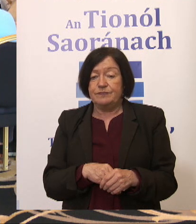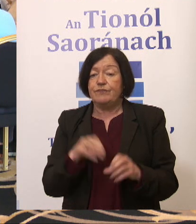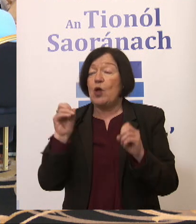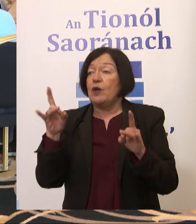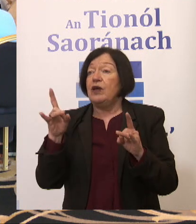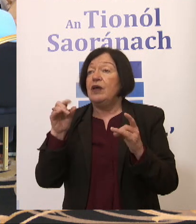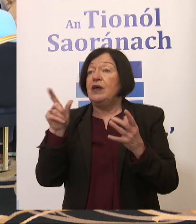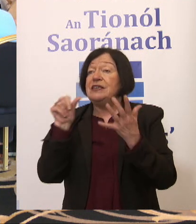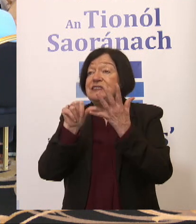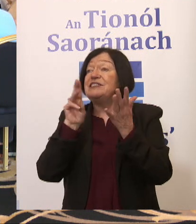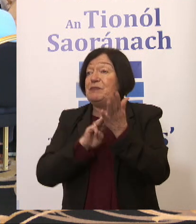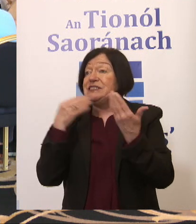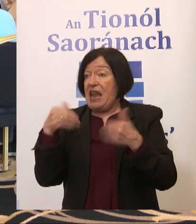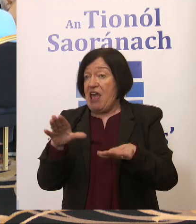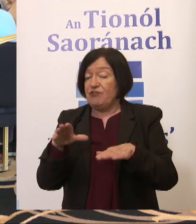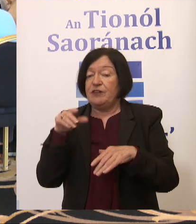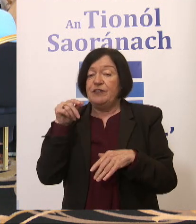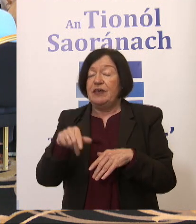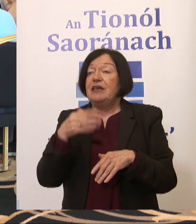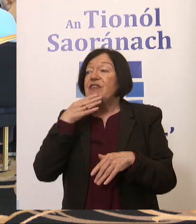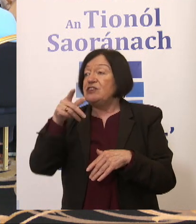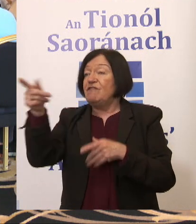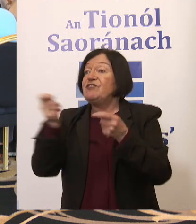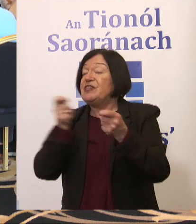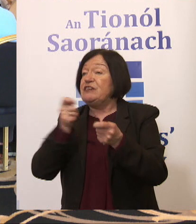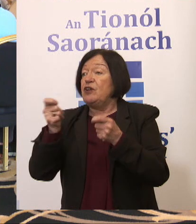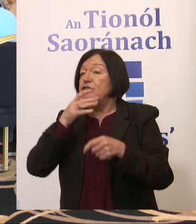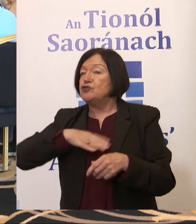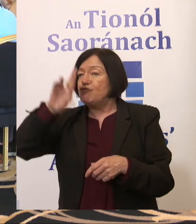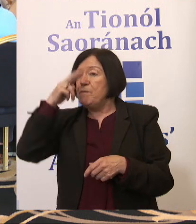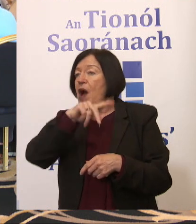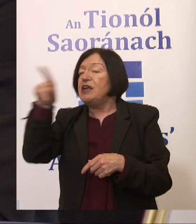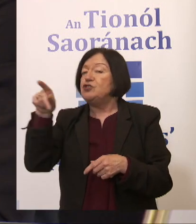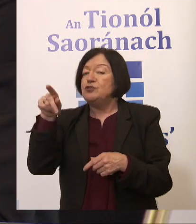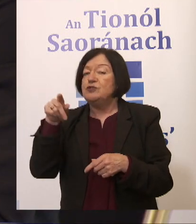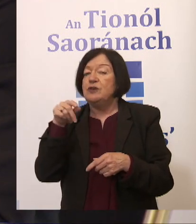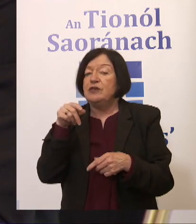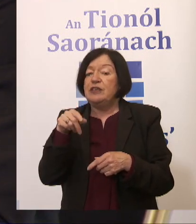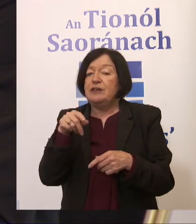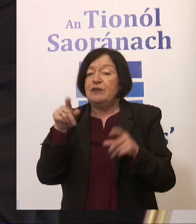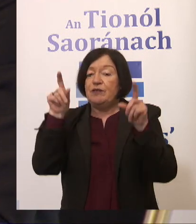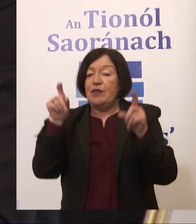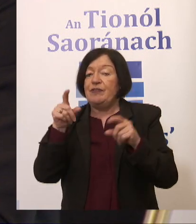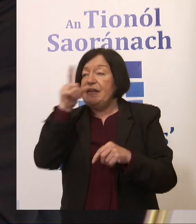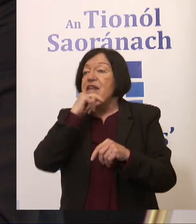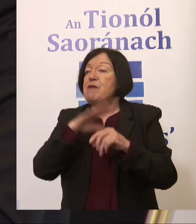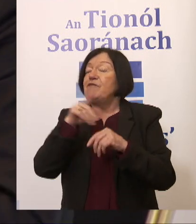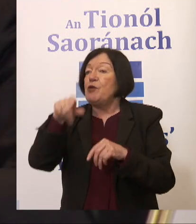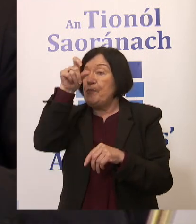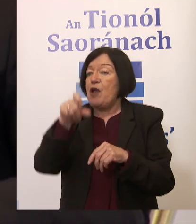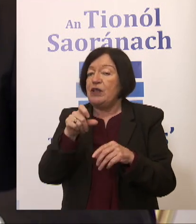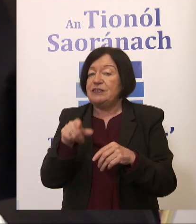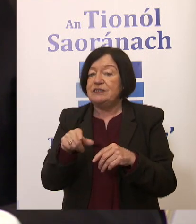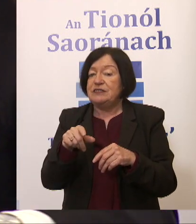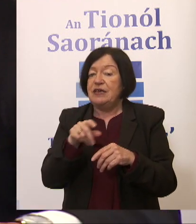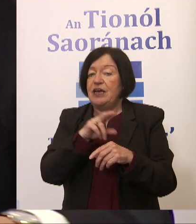We've got 6 minutes to go. Thanks again, facilitators, for putting your questions in. Just to remind you to maybe just put in brackets the name of the person, please, the name of